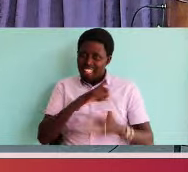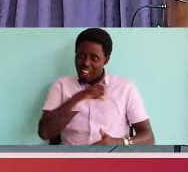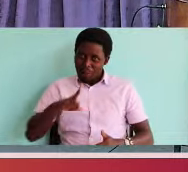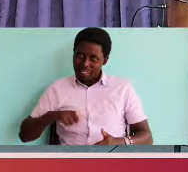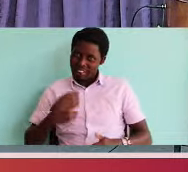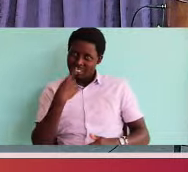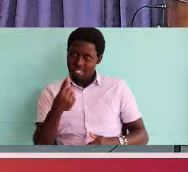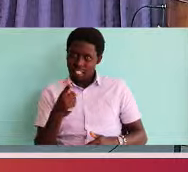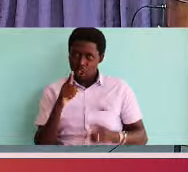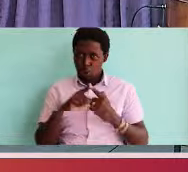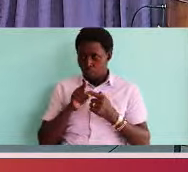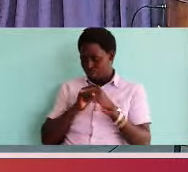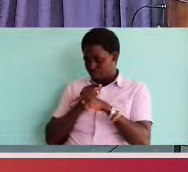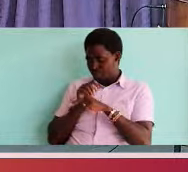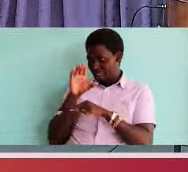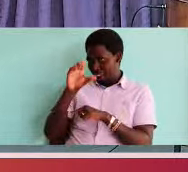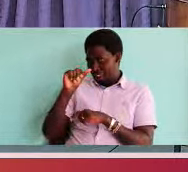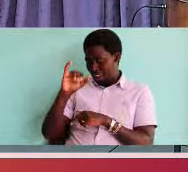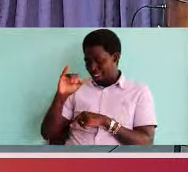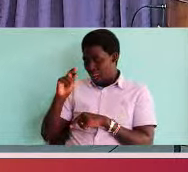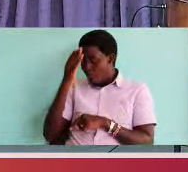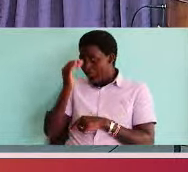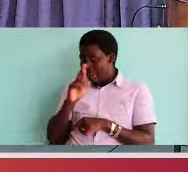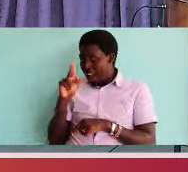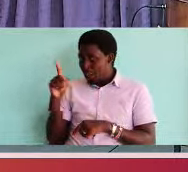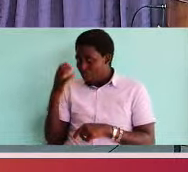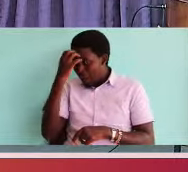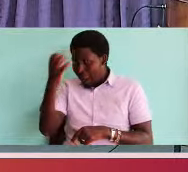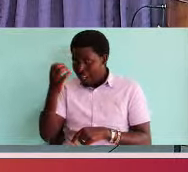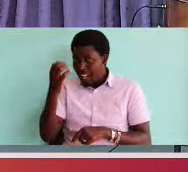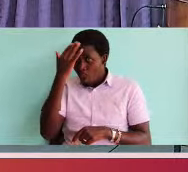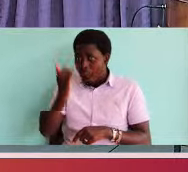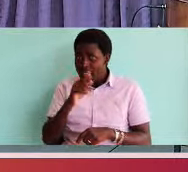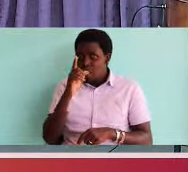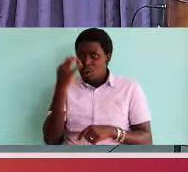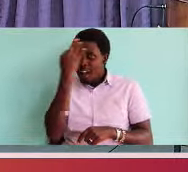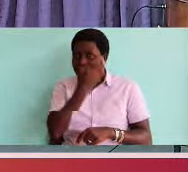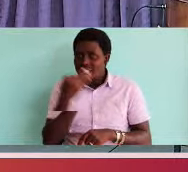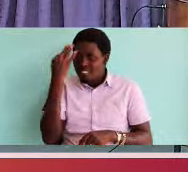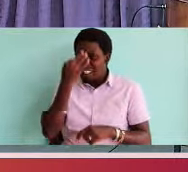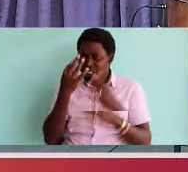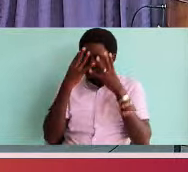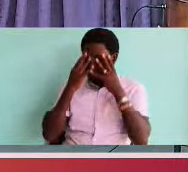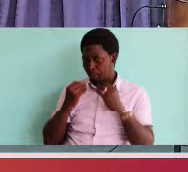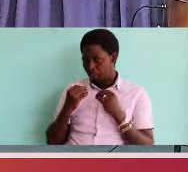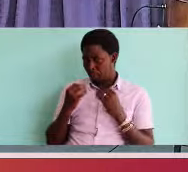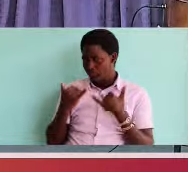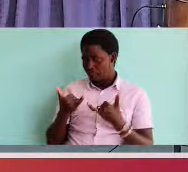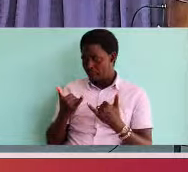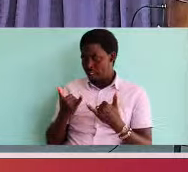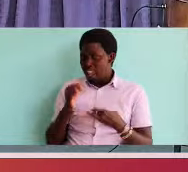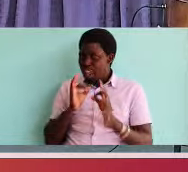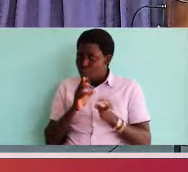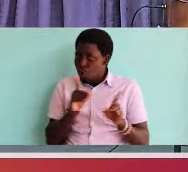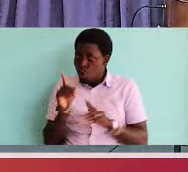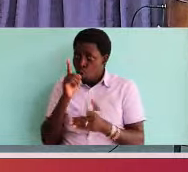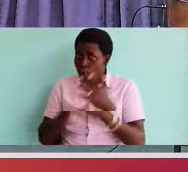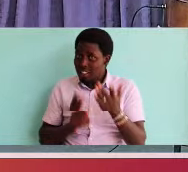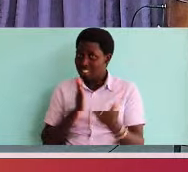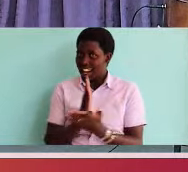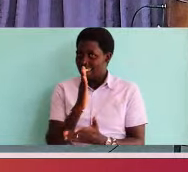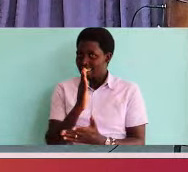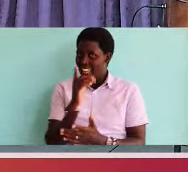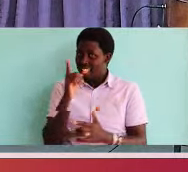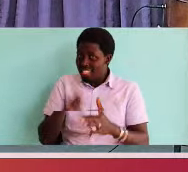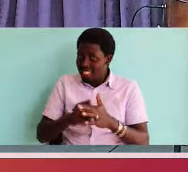Cain, "Why are you angry? Why is your face downcast? If you do what is right, will